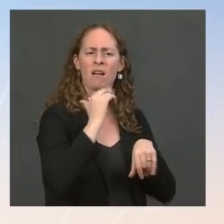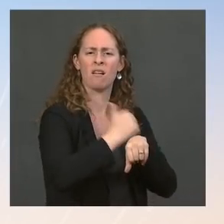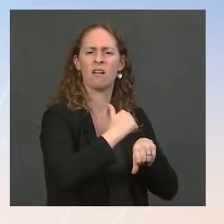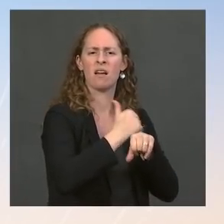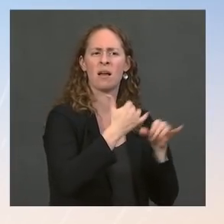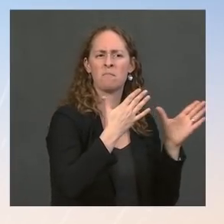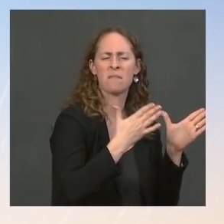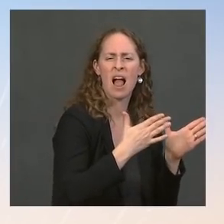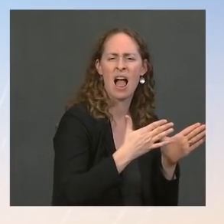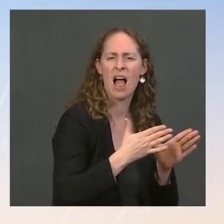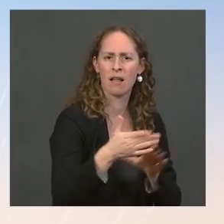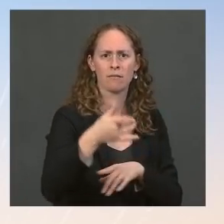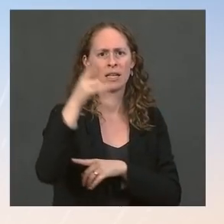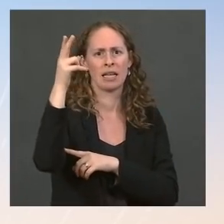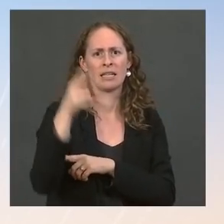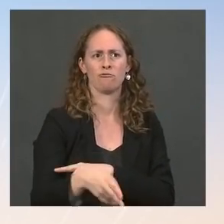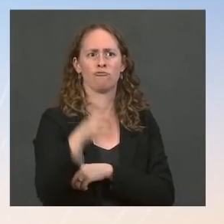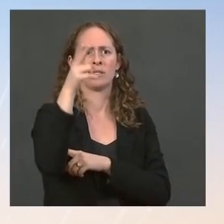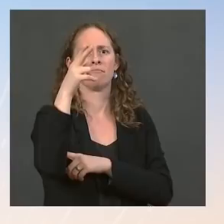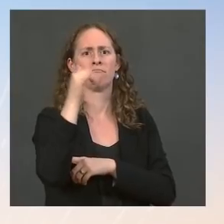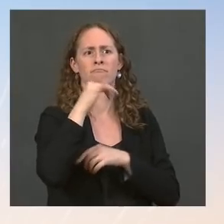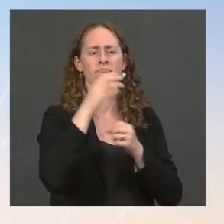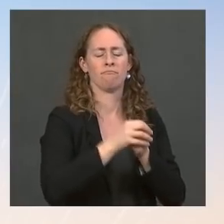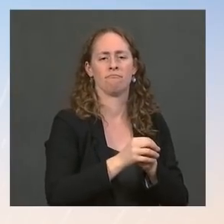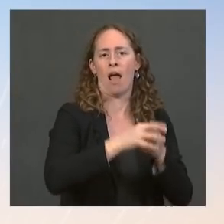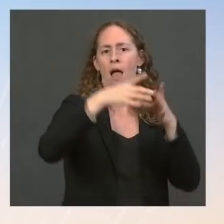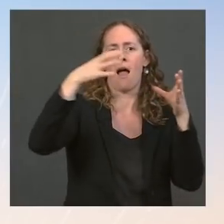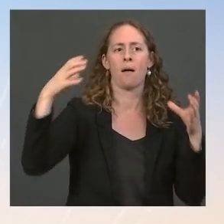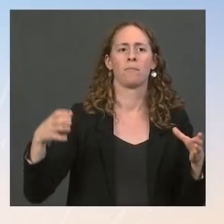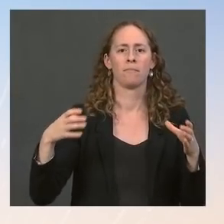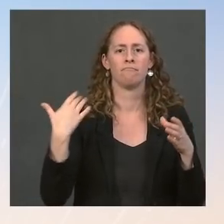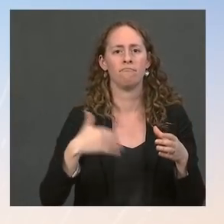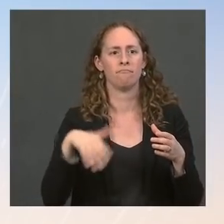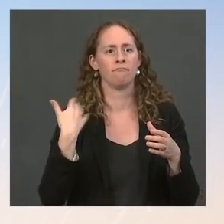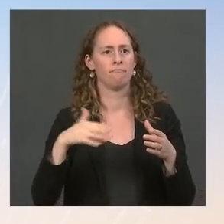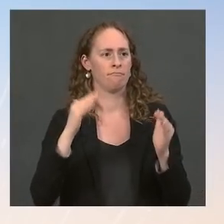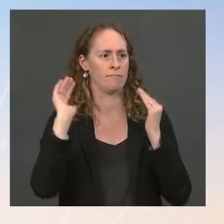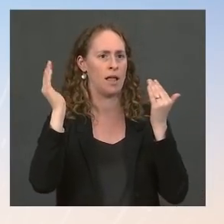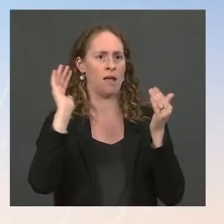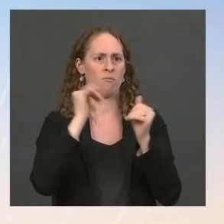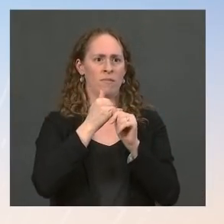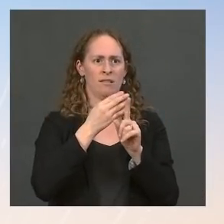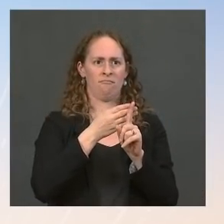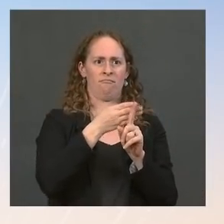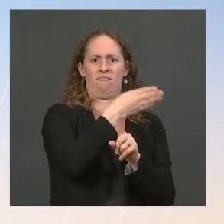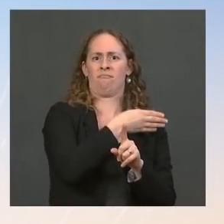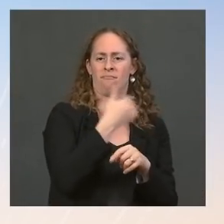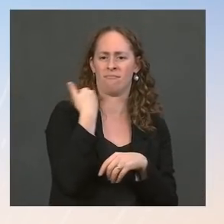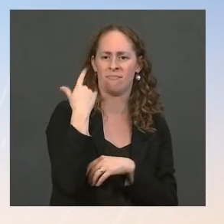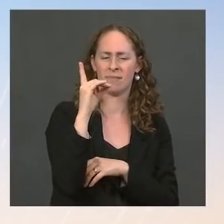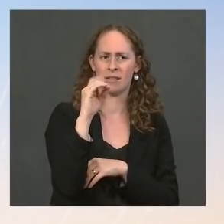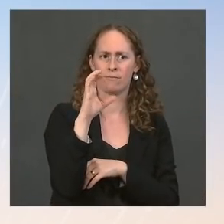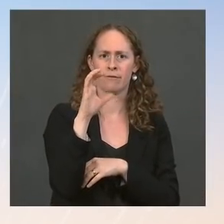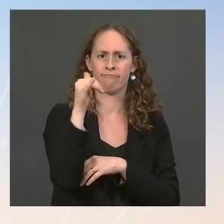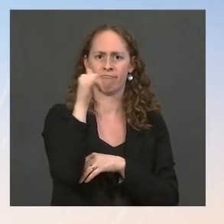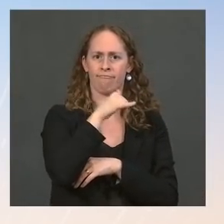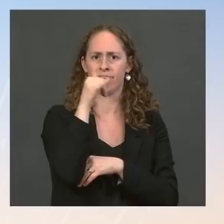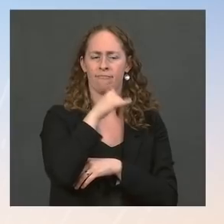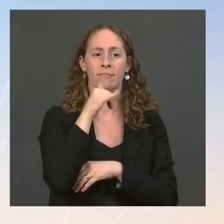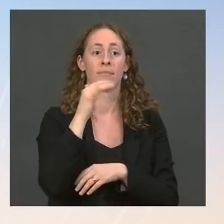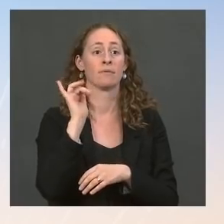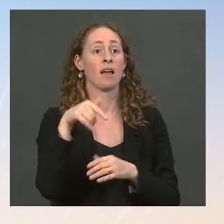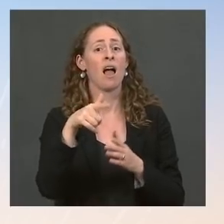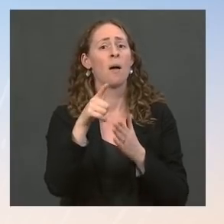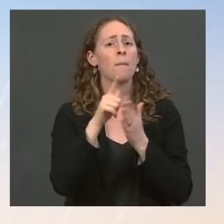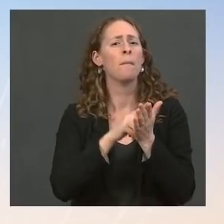that's doubled, the projections have doubled over what they were just passed in this past December. What these bills are designed to do